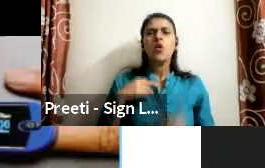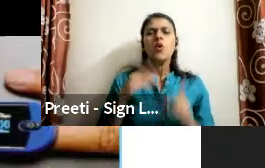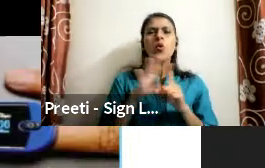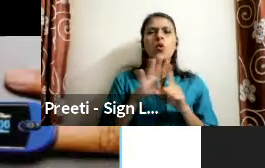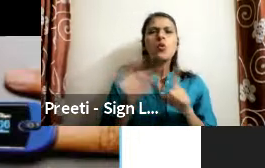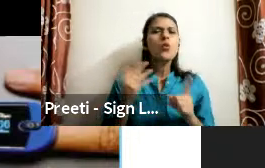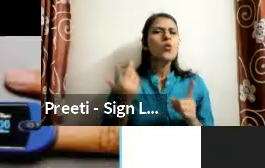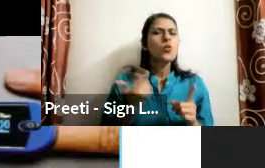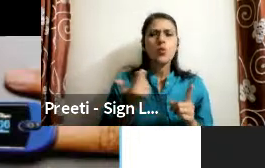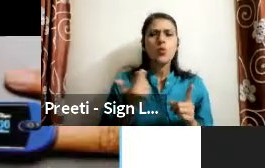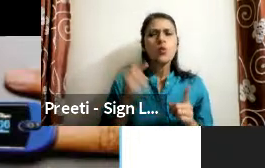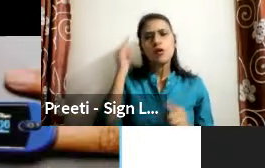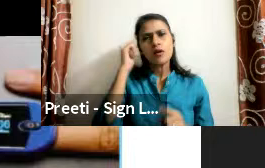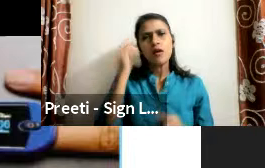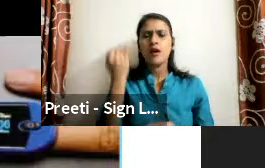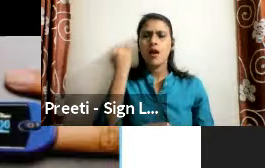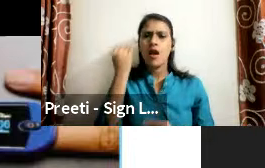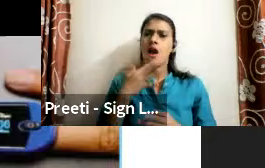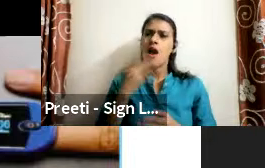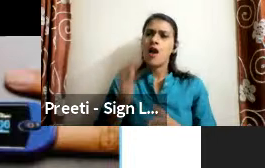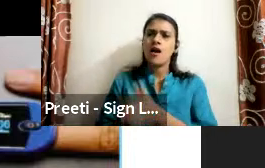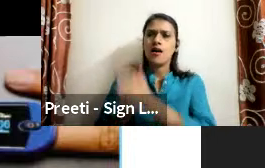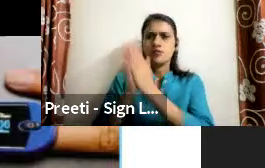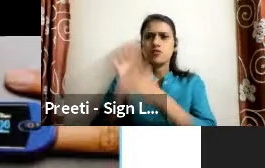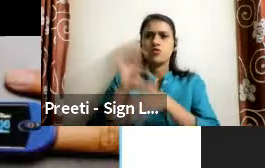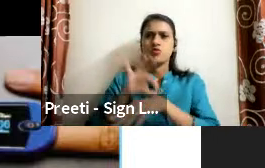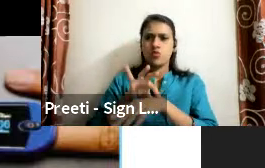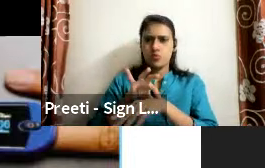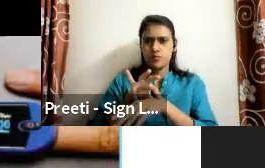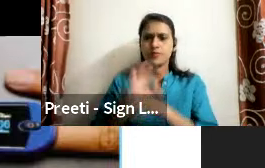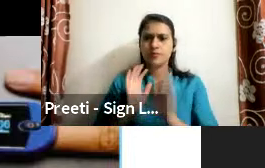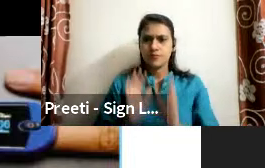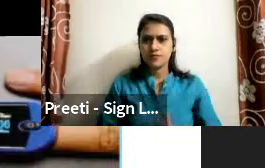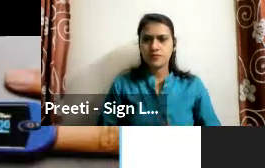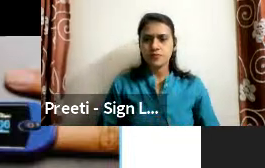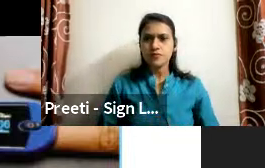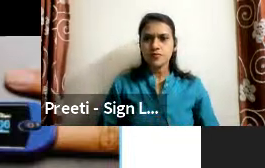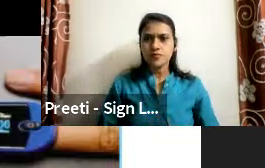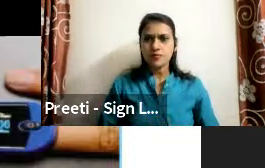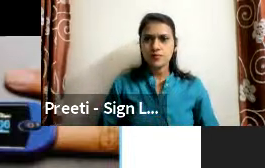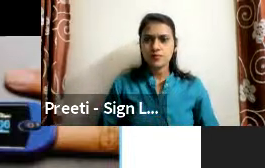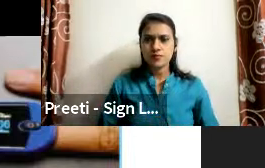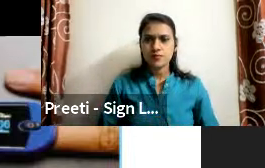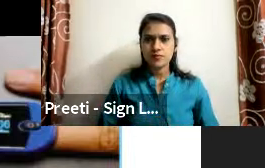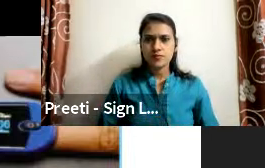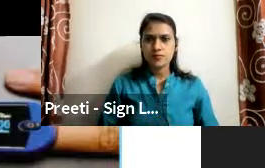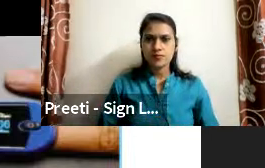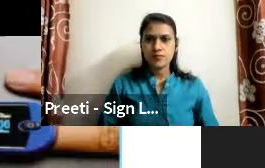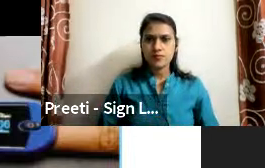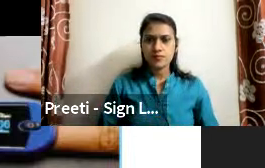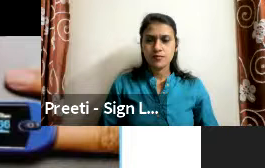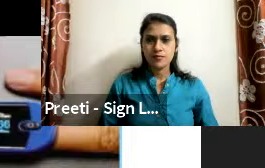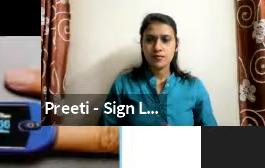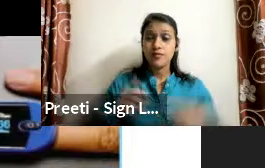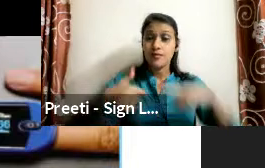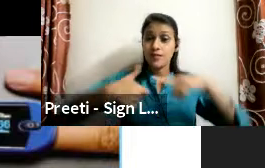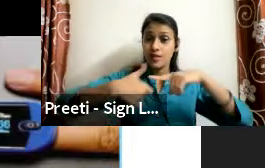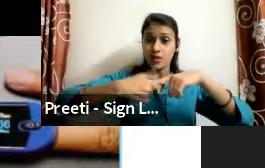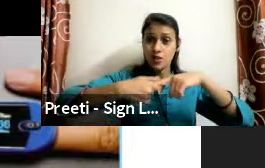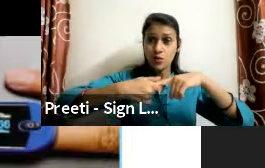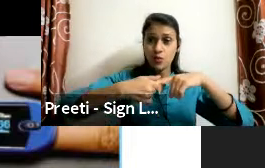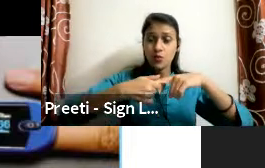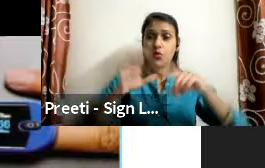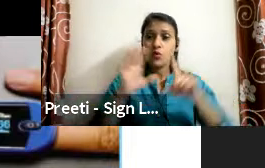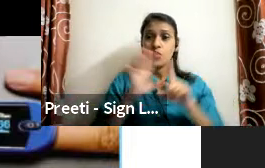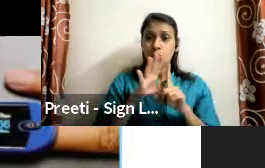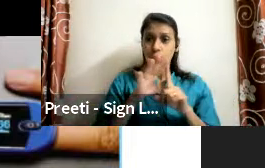next? Now, another thing which they say that once you do a pulse oximeter, they sometimes advise